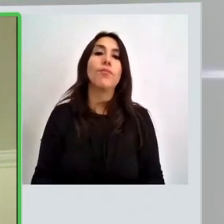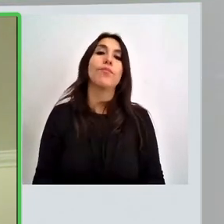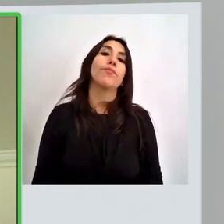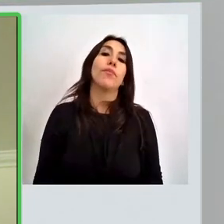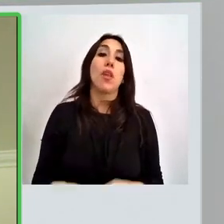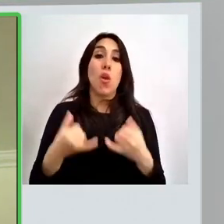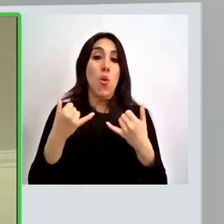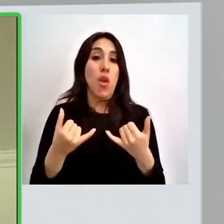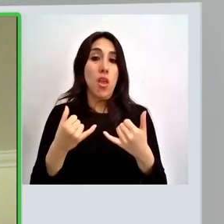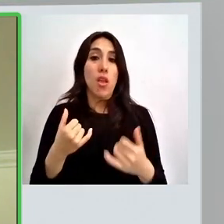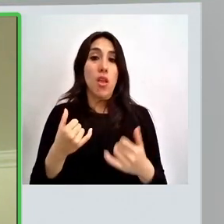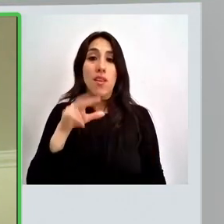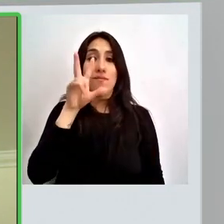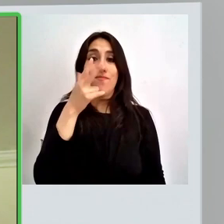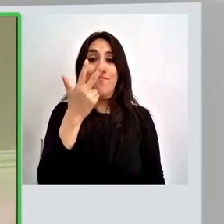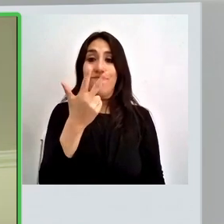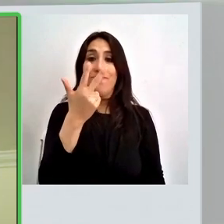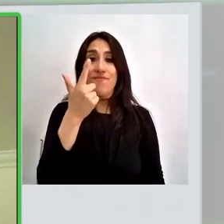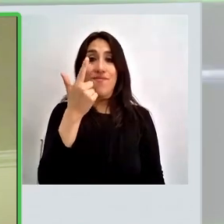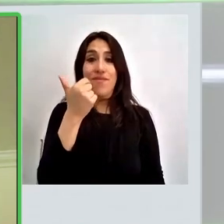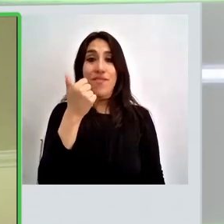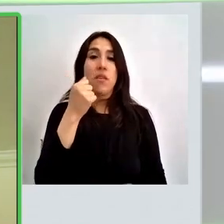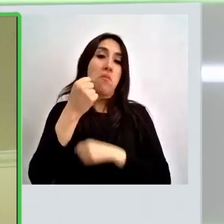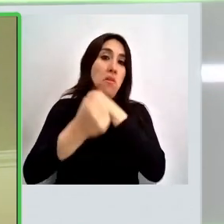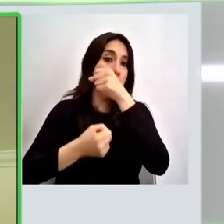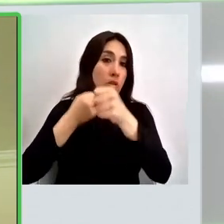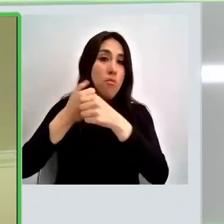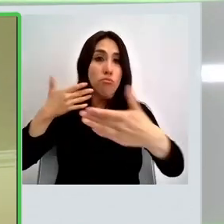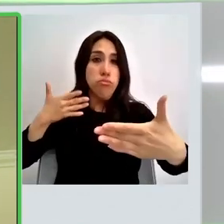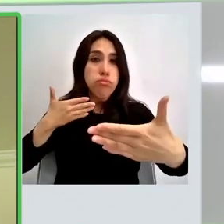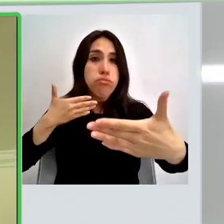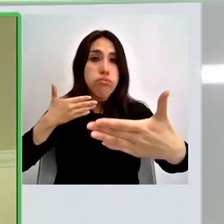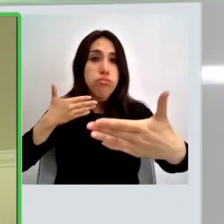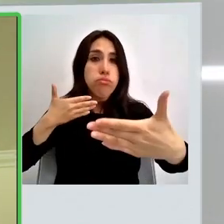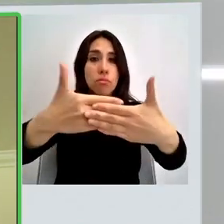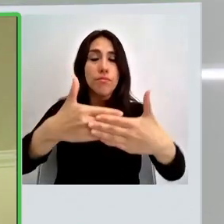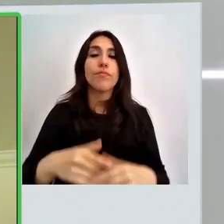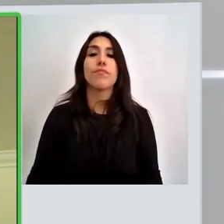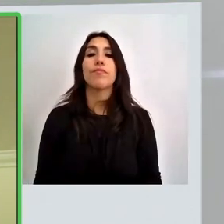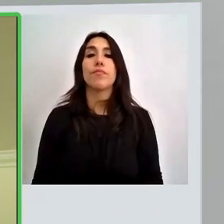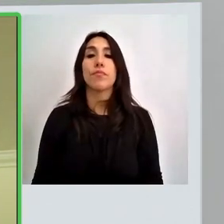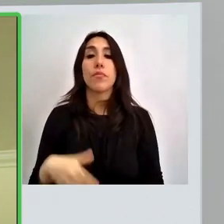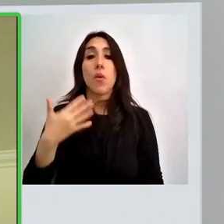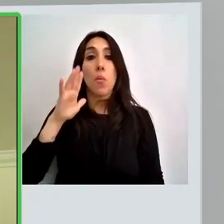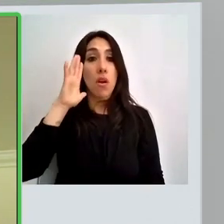after the passage of the Americans with Disabilities Act, and we still